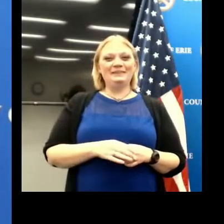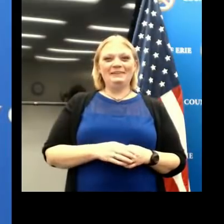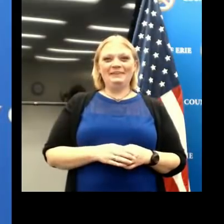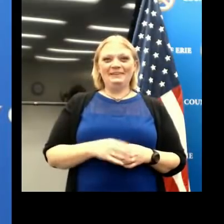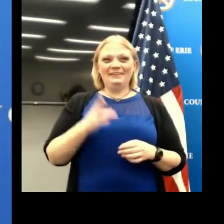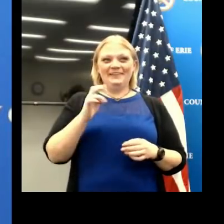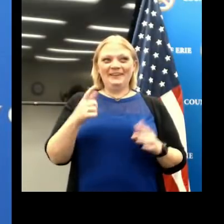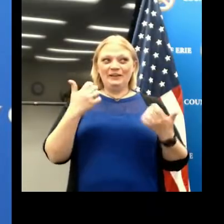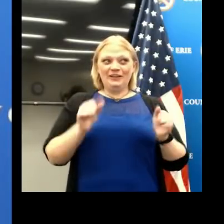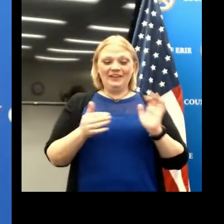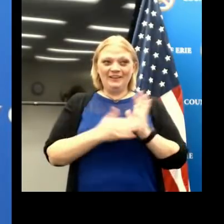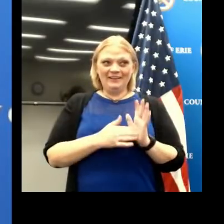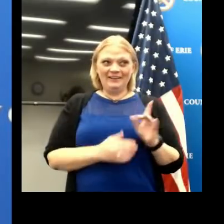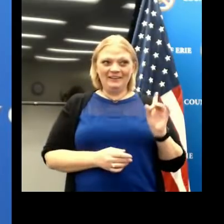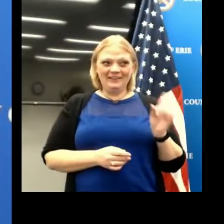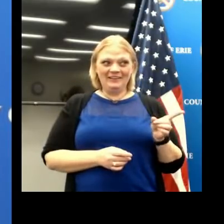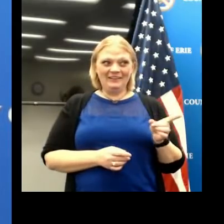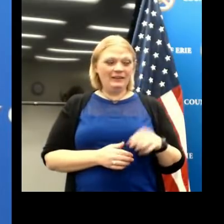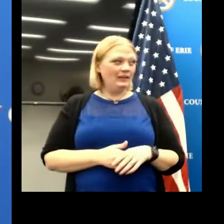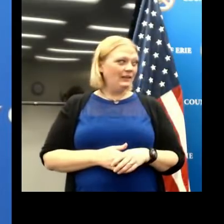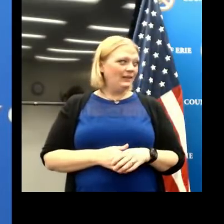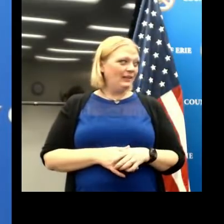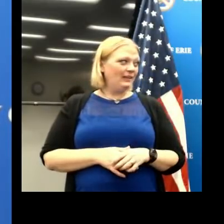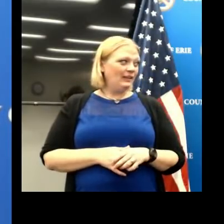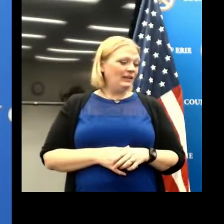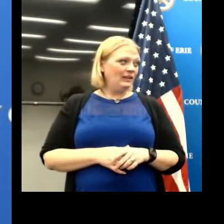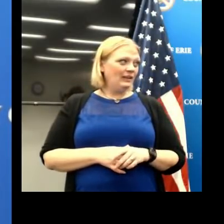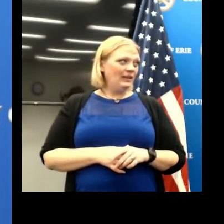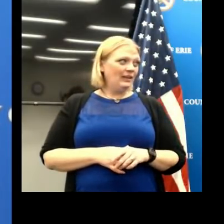Try that again. Are you there, Michael?